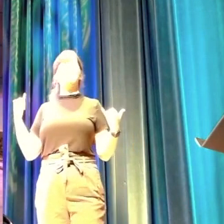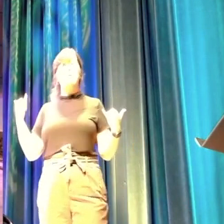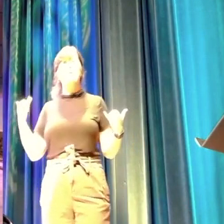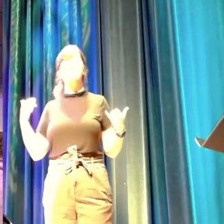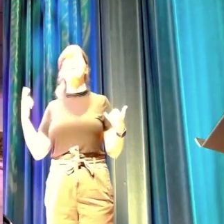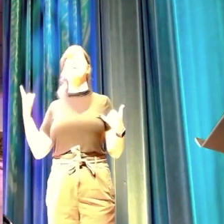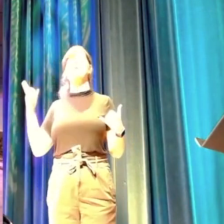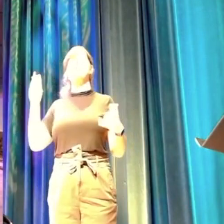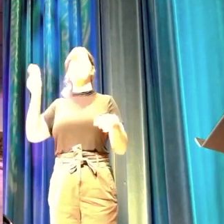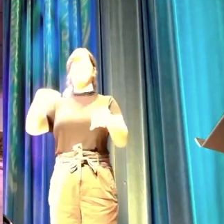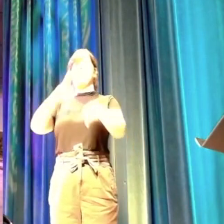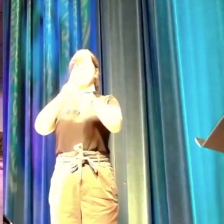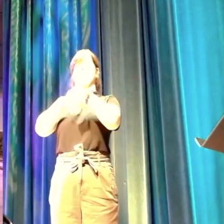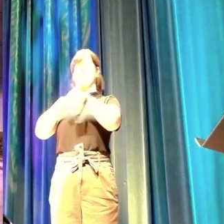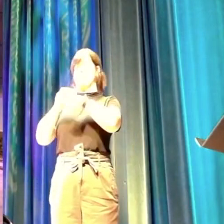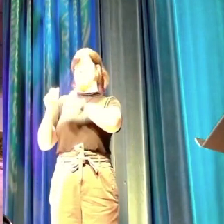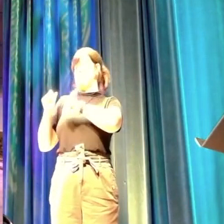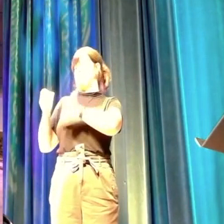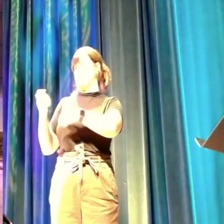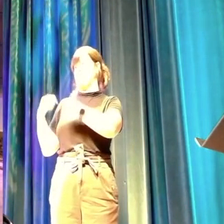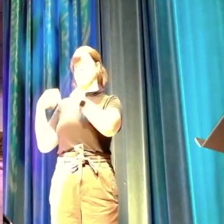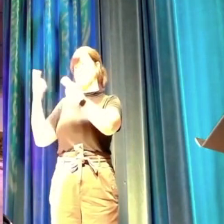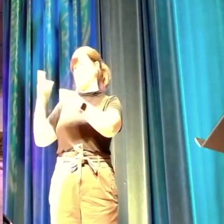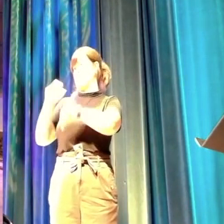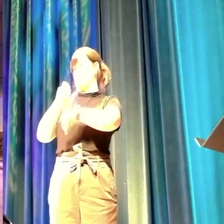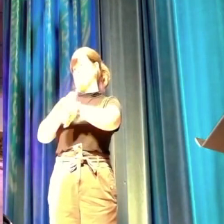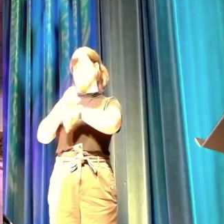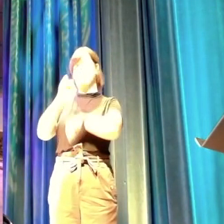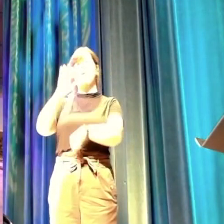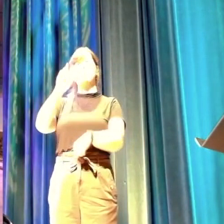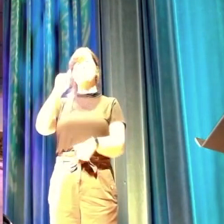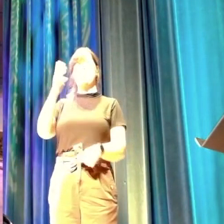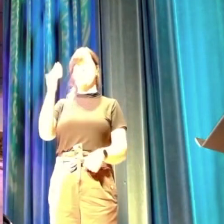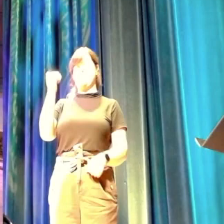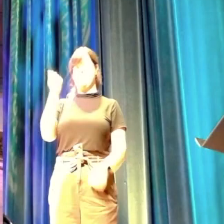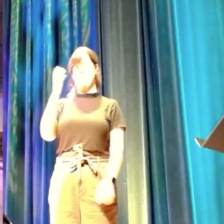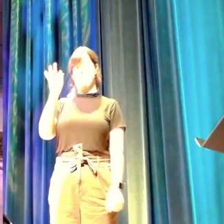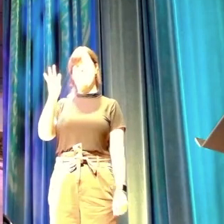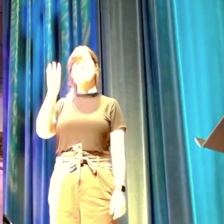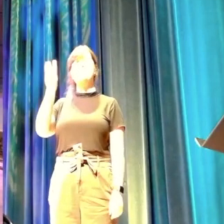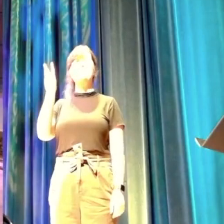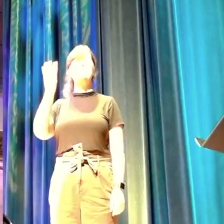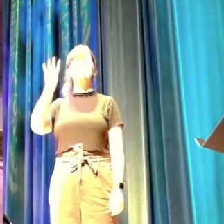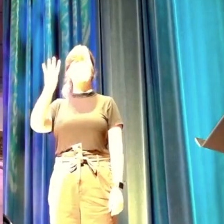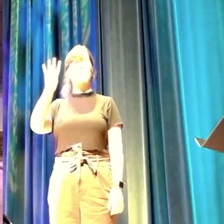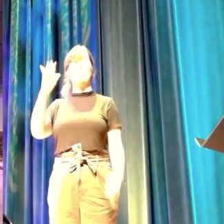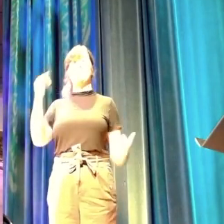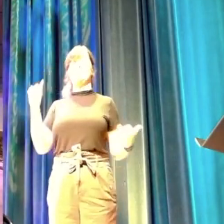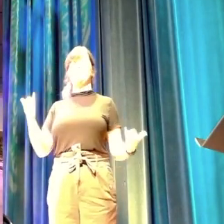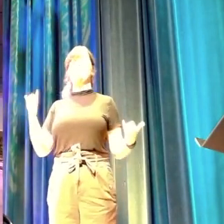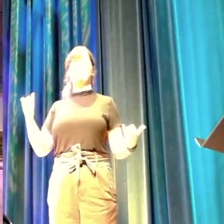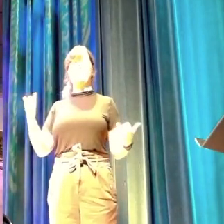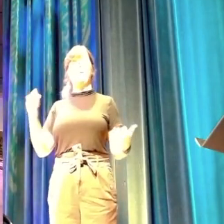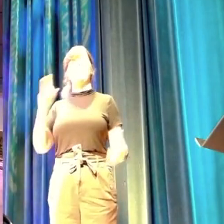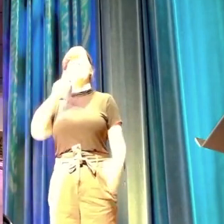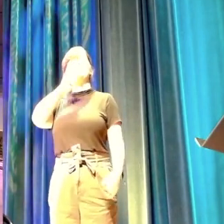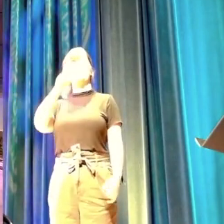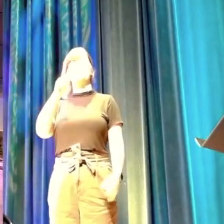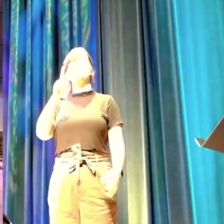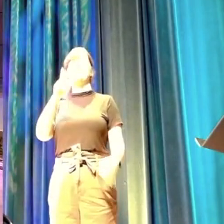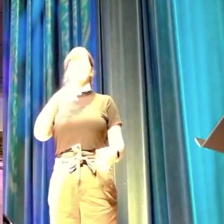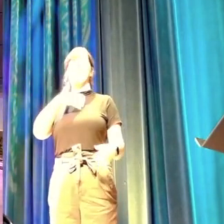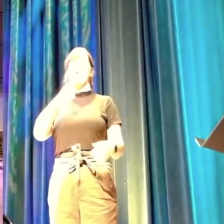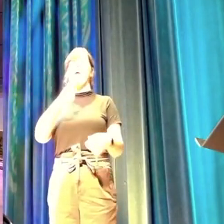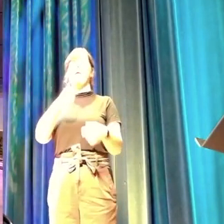was nationally observed since October 15, 1964. So today is actually White